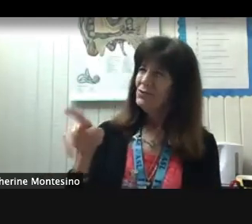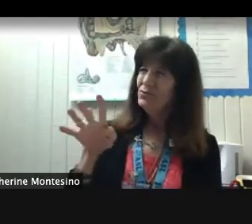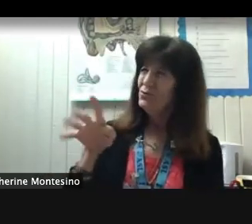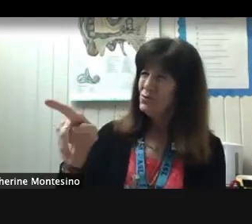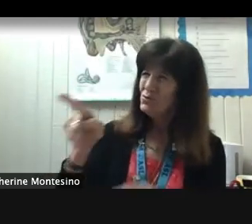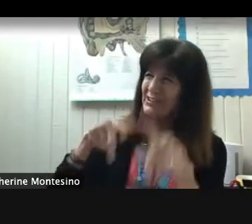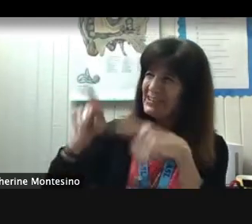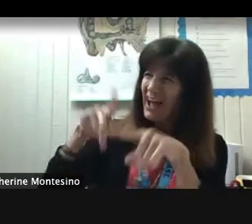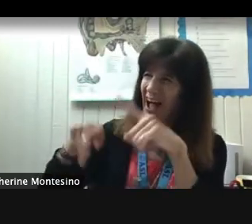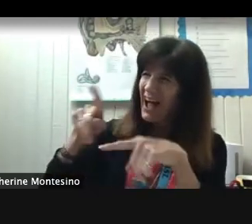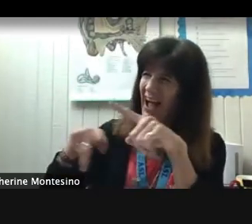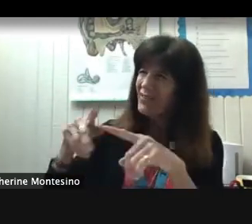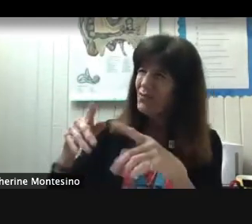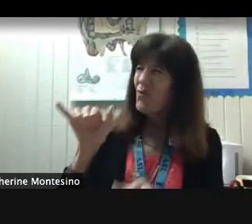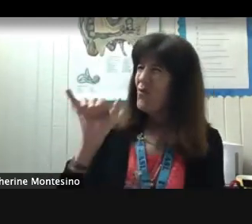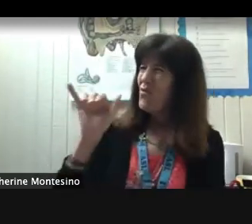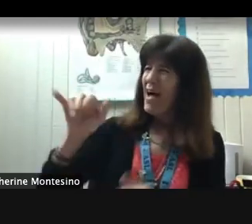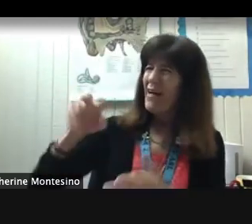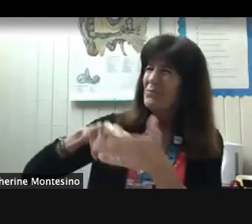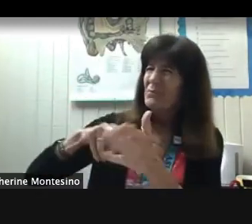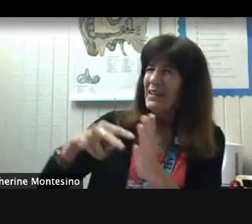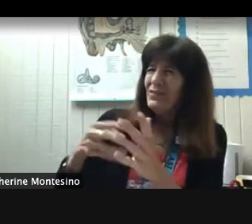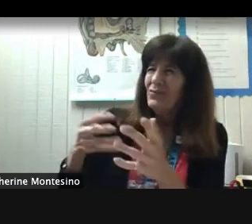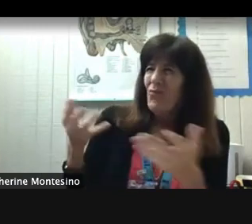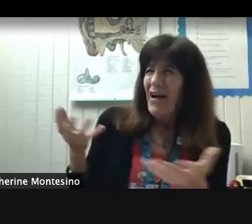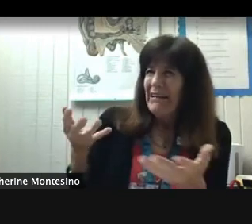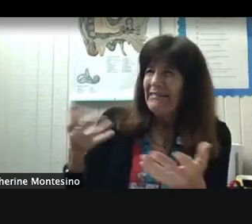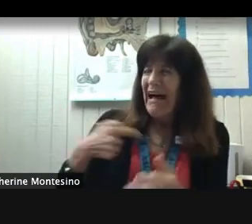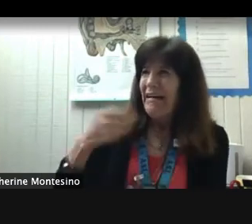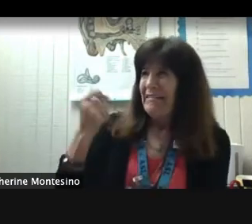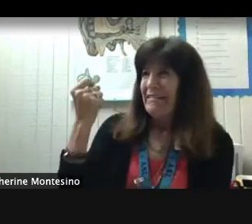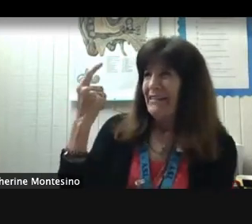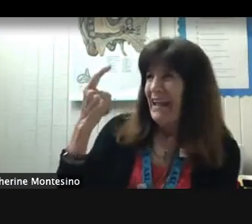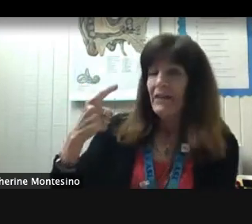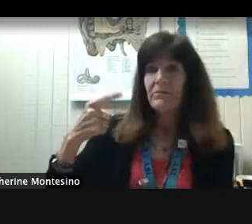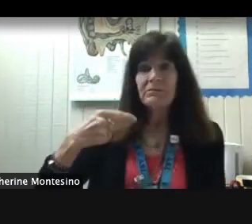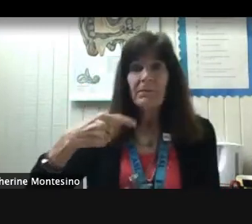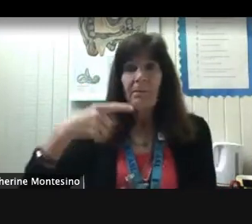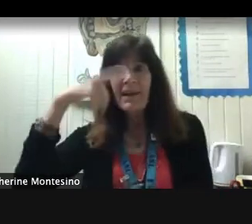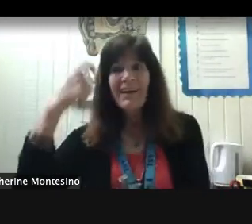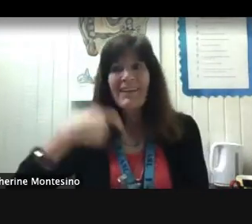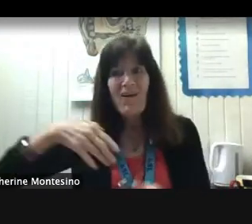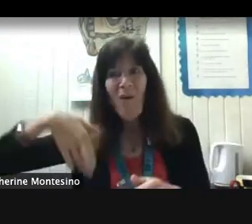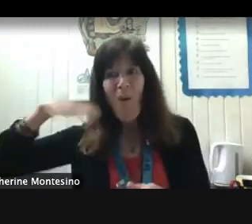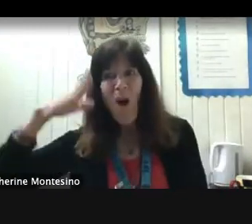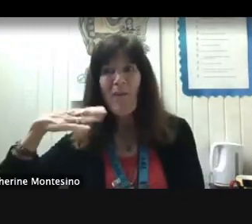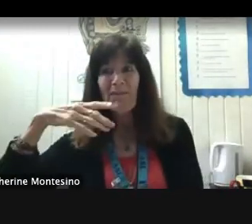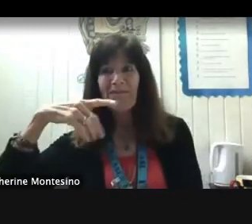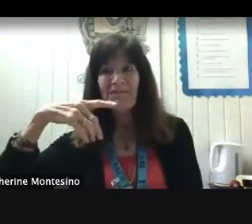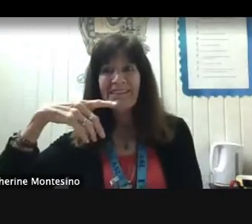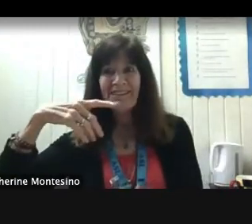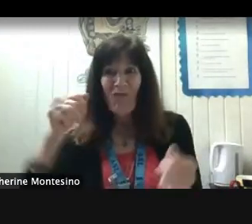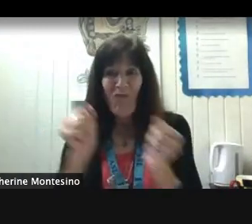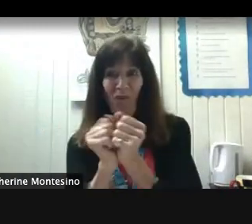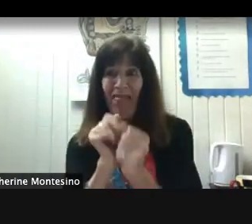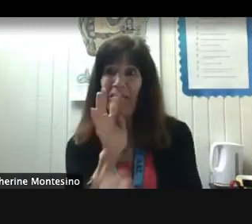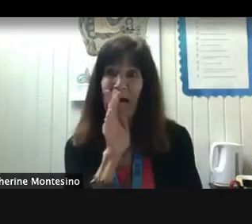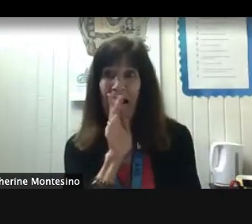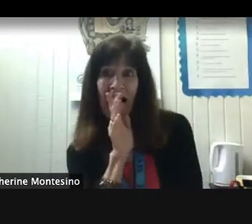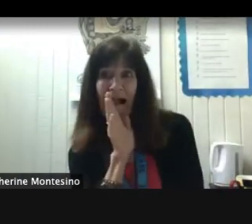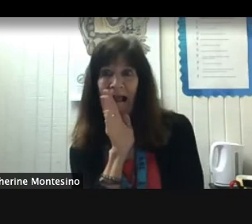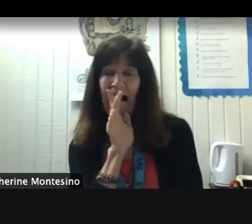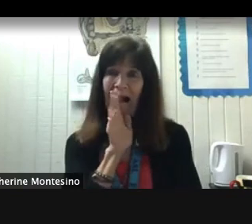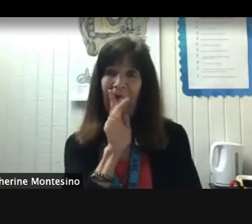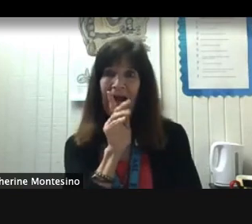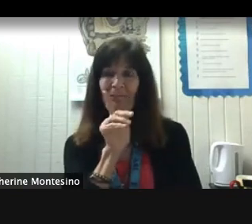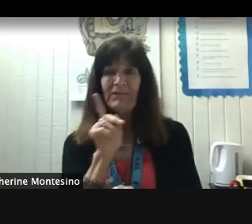and my hearing loss at that time had, had dropped. So, and they said, do you sign? Or I said, do you sign? What does that